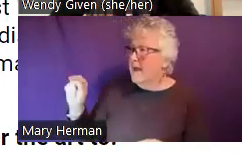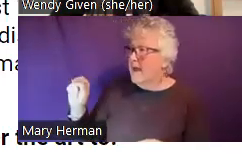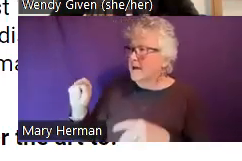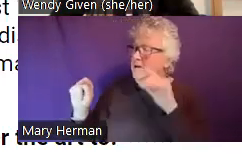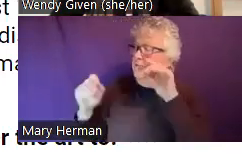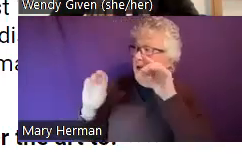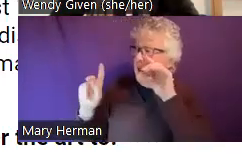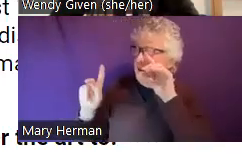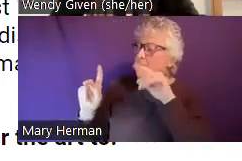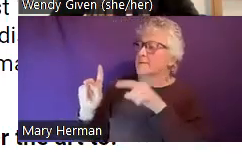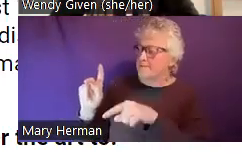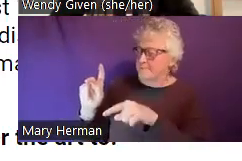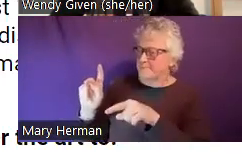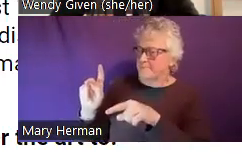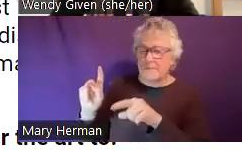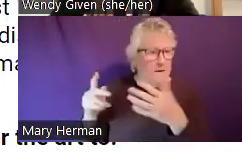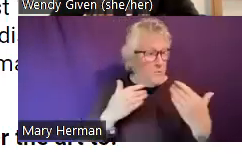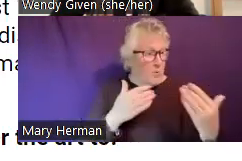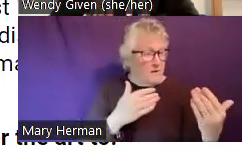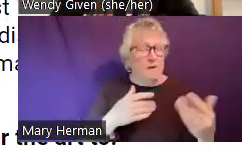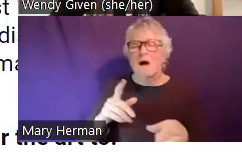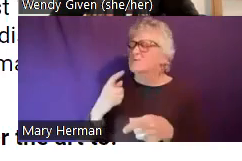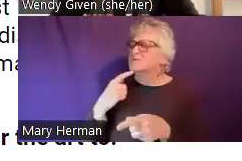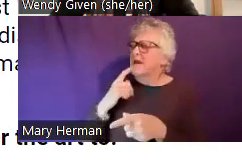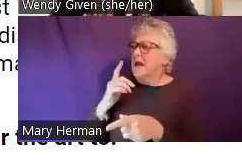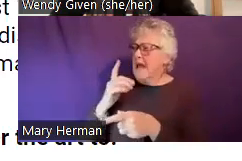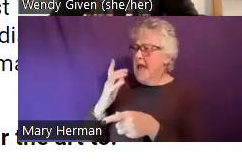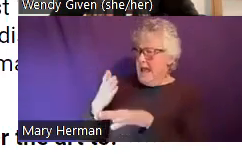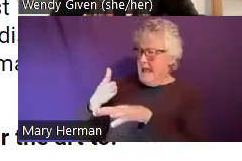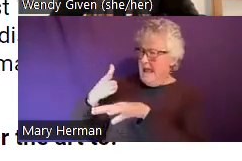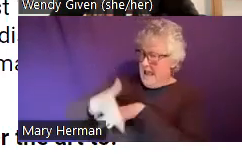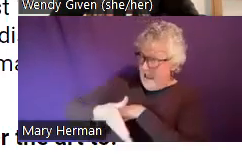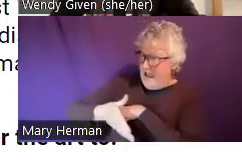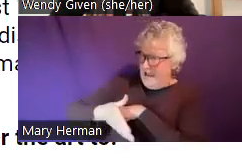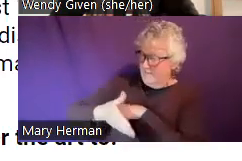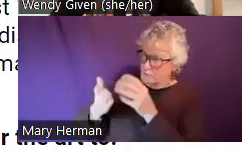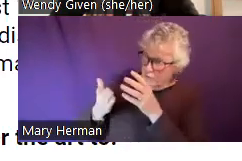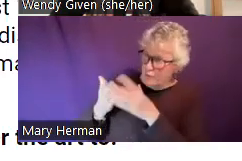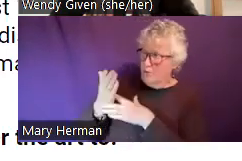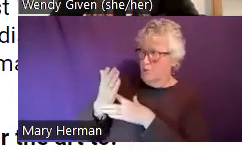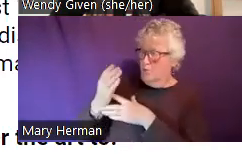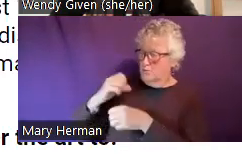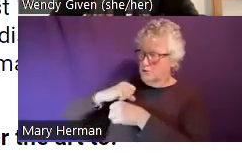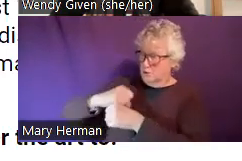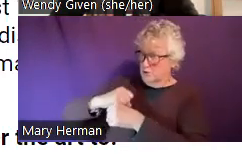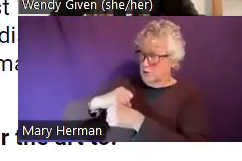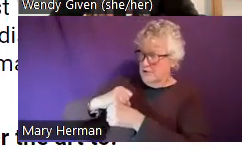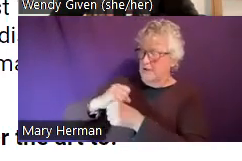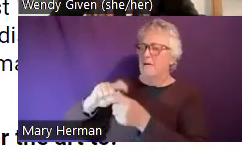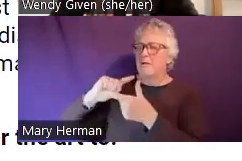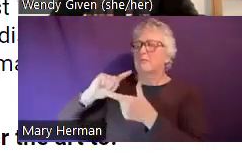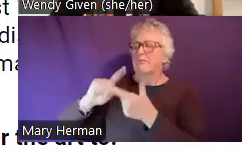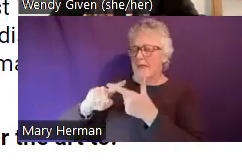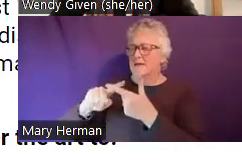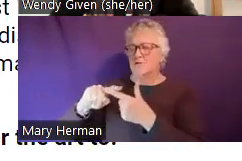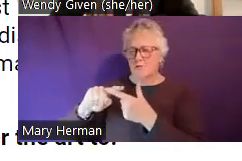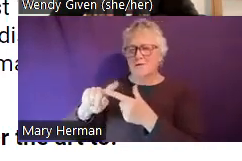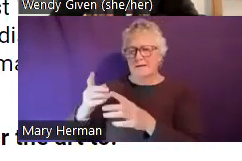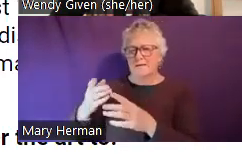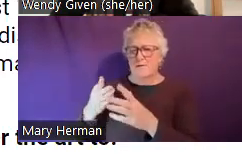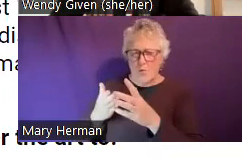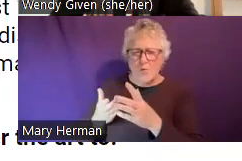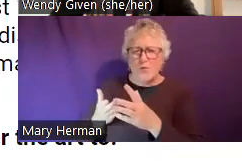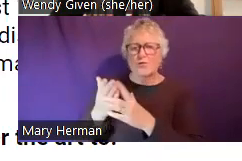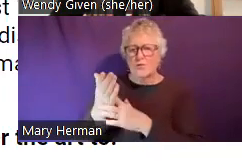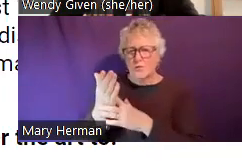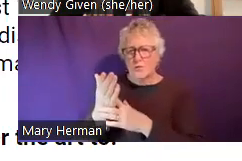you're post-security, so you can go through the concourse connector in order to see and experience